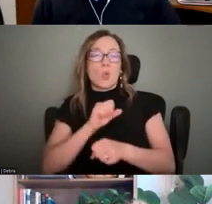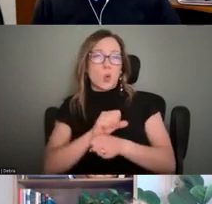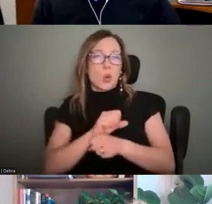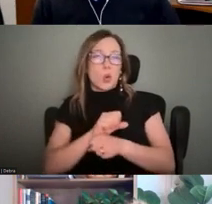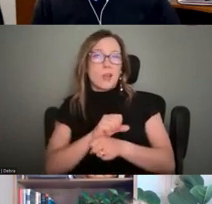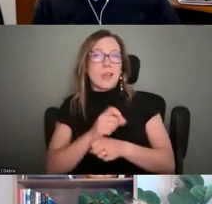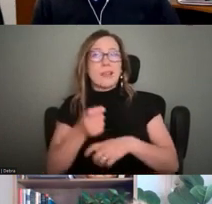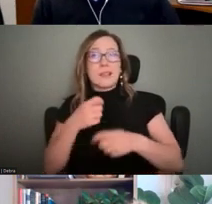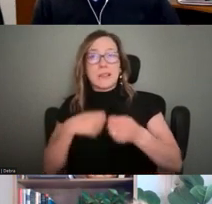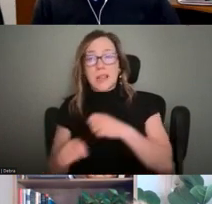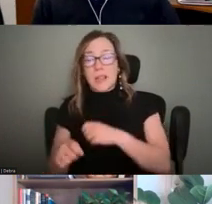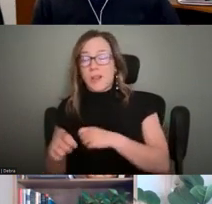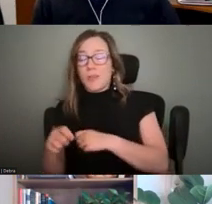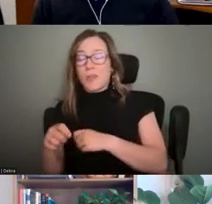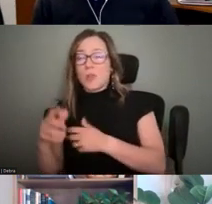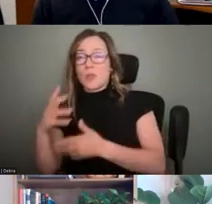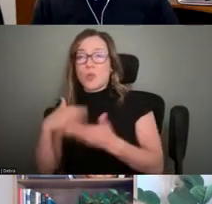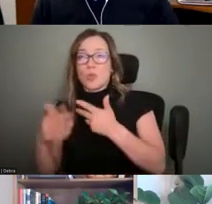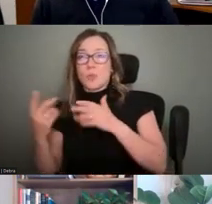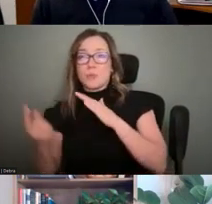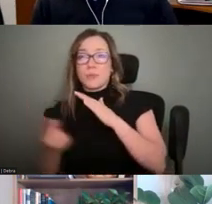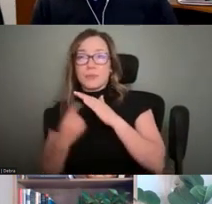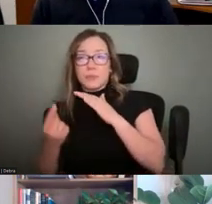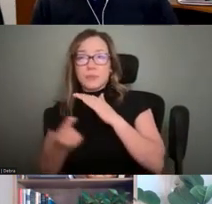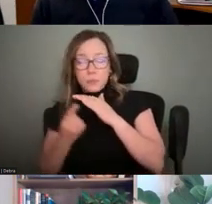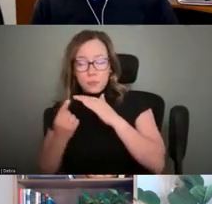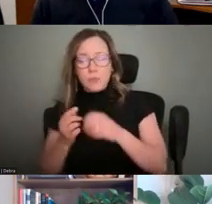to social isolation.